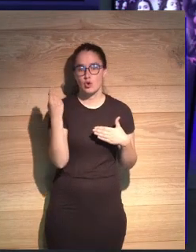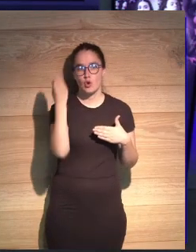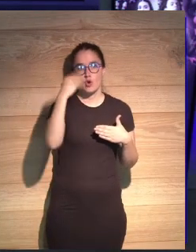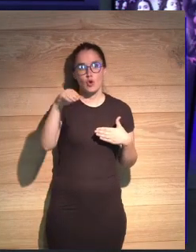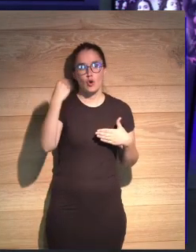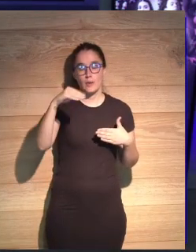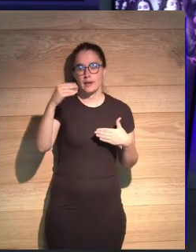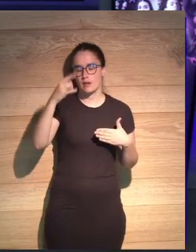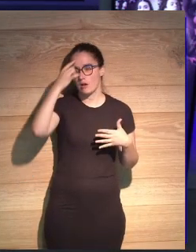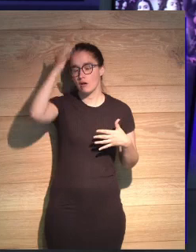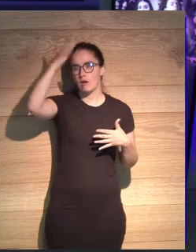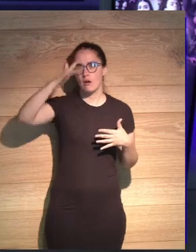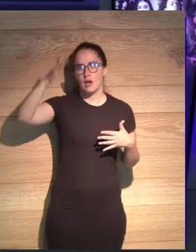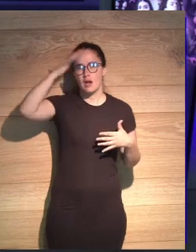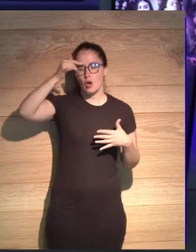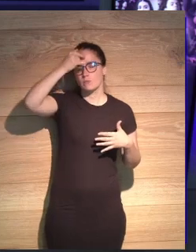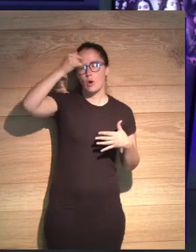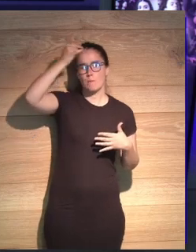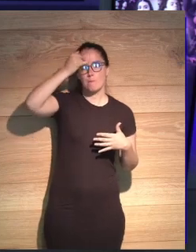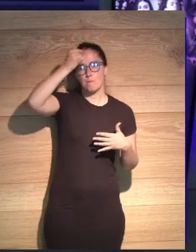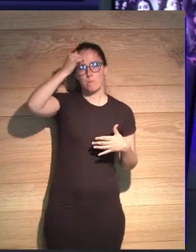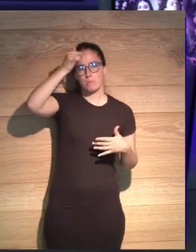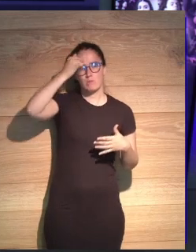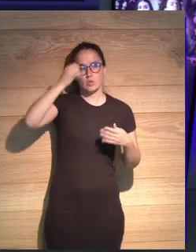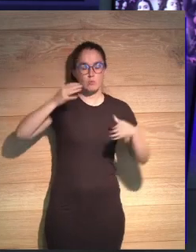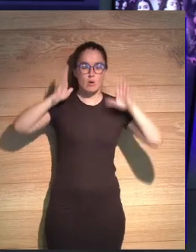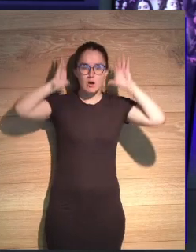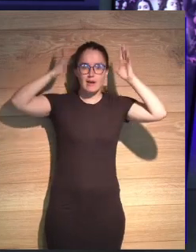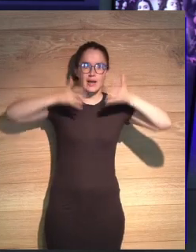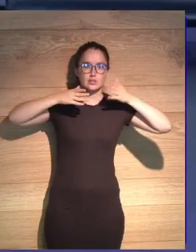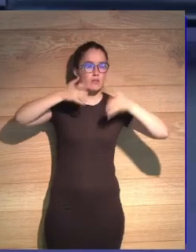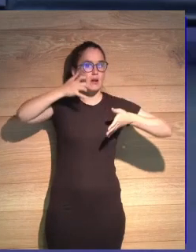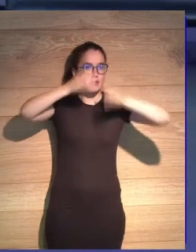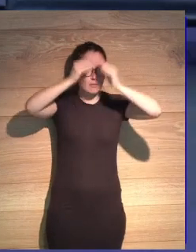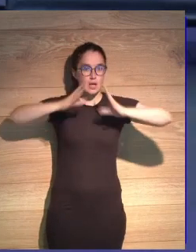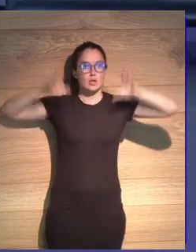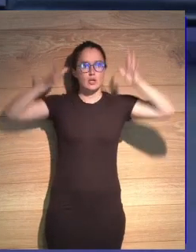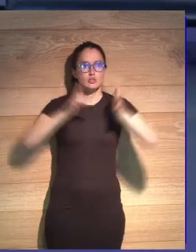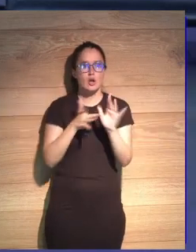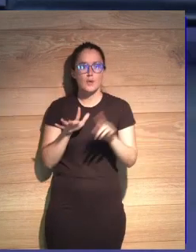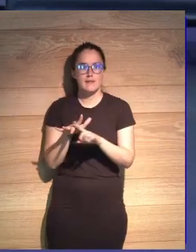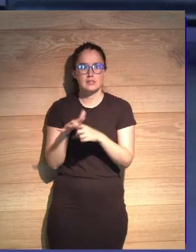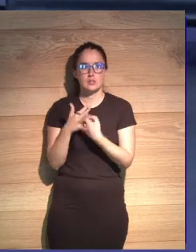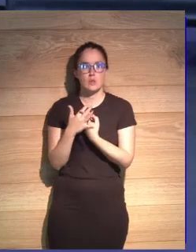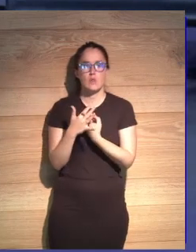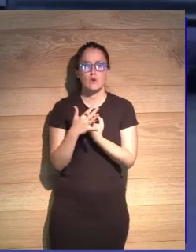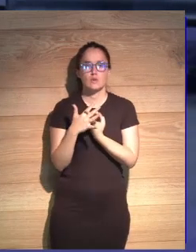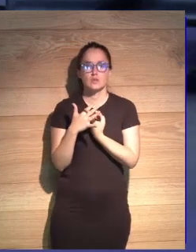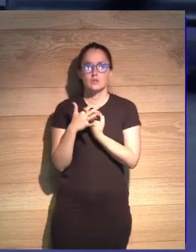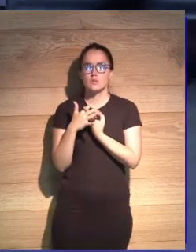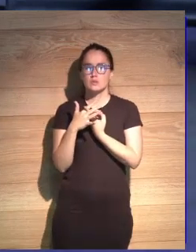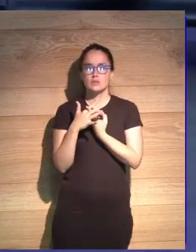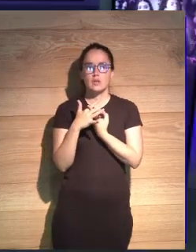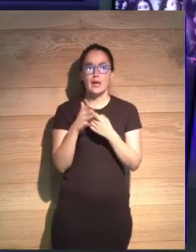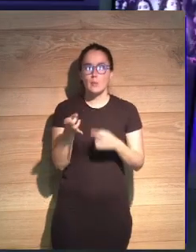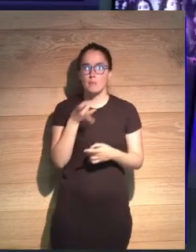Here we have a patient with paranoid ideations. We give them the virtual reality headset and we